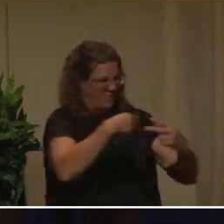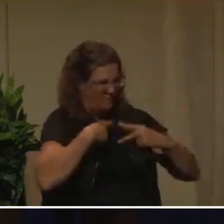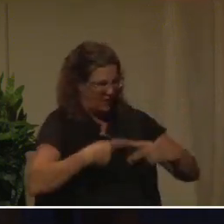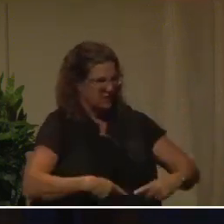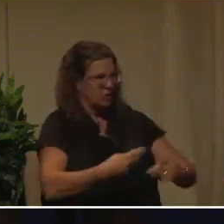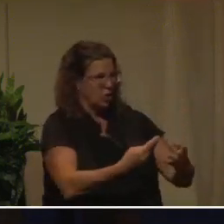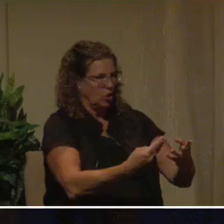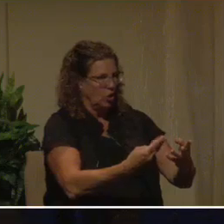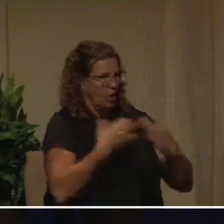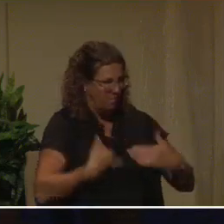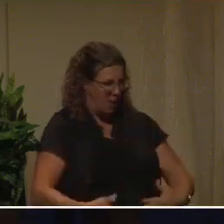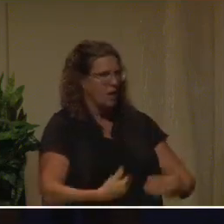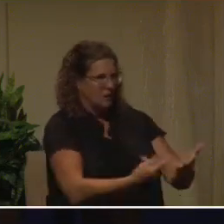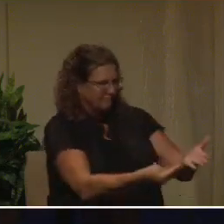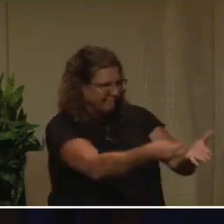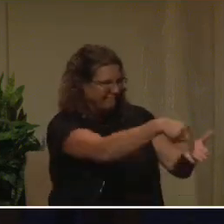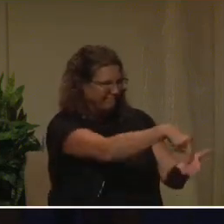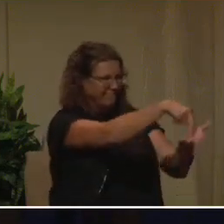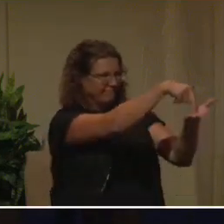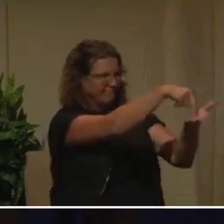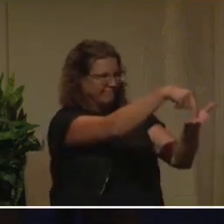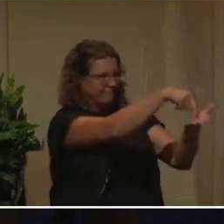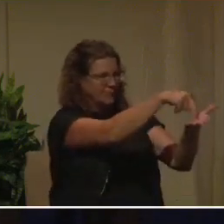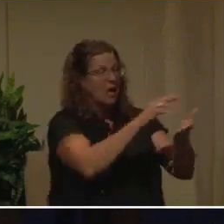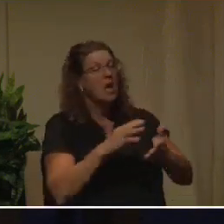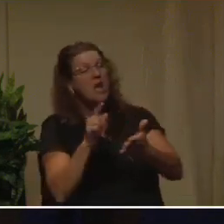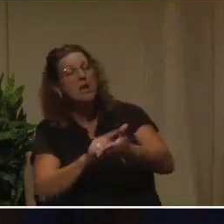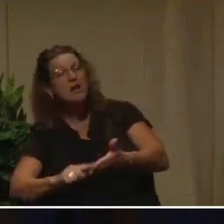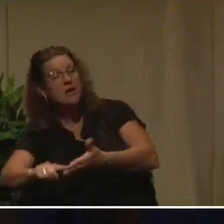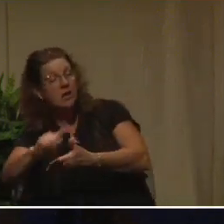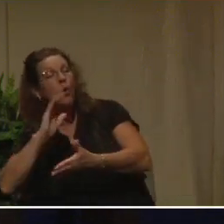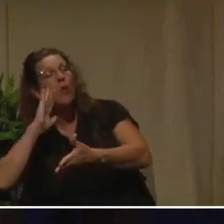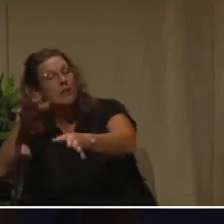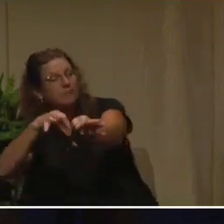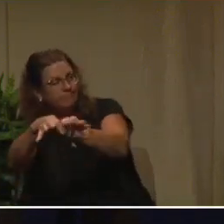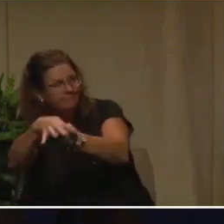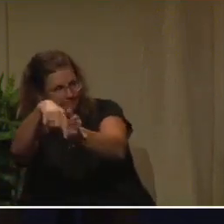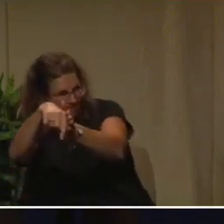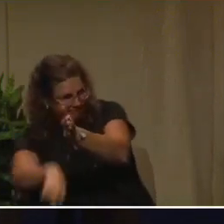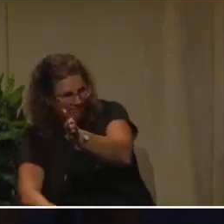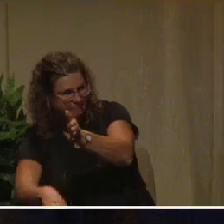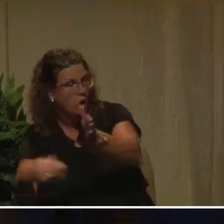explore next week is that there will be a whole new heavens and earth.